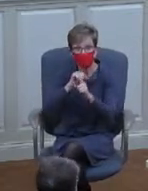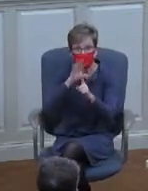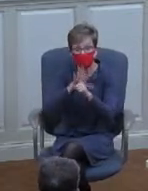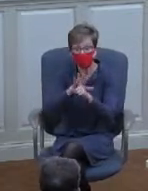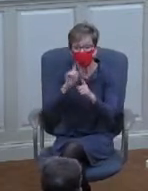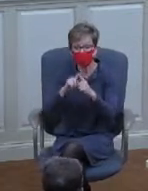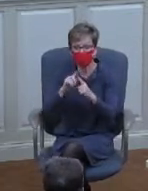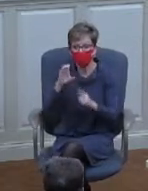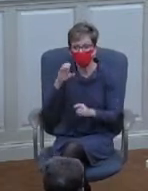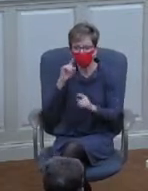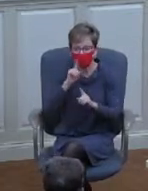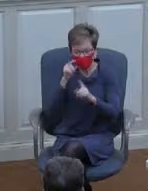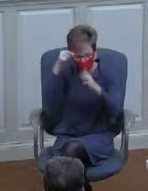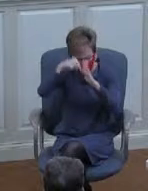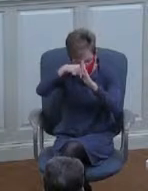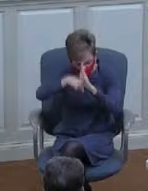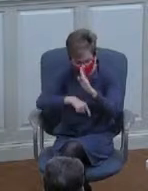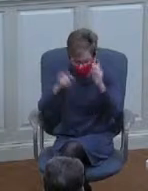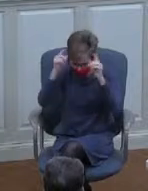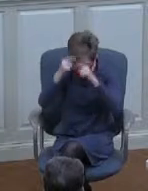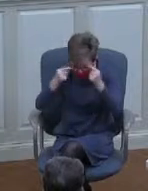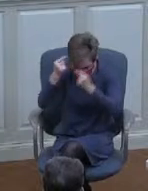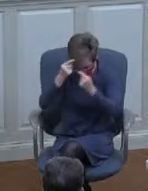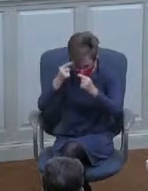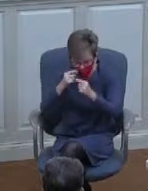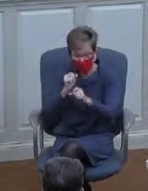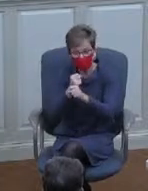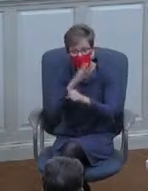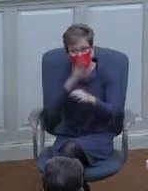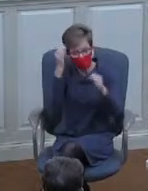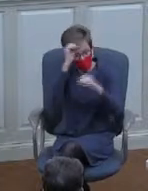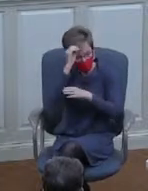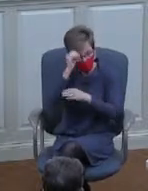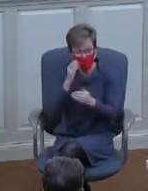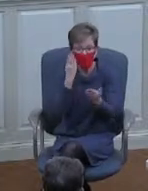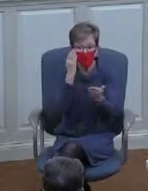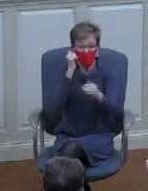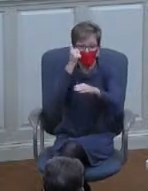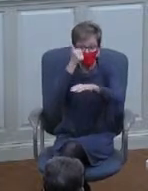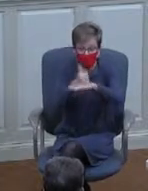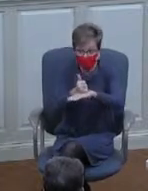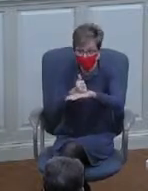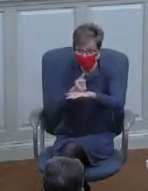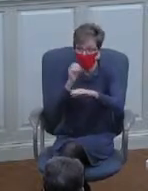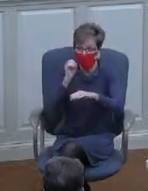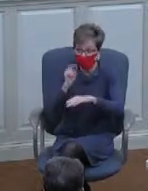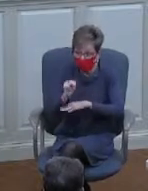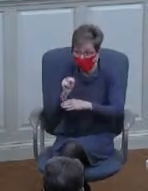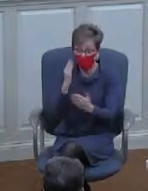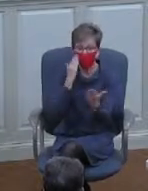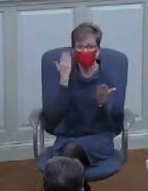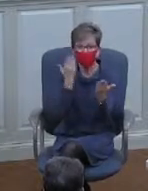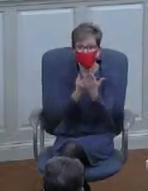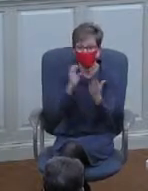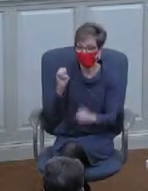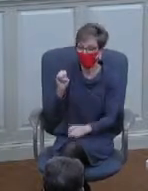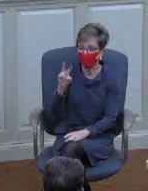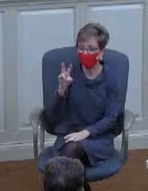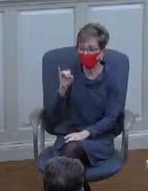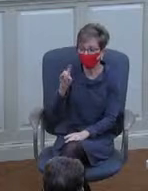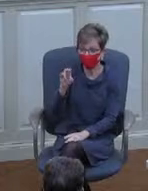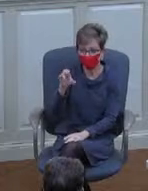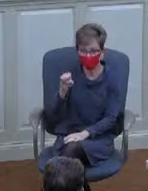assessing ideas and forming opinions based on evidence rather than unchallenged belief or